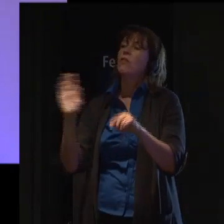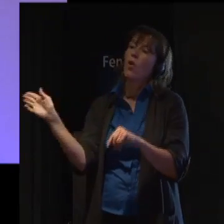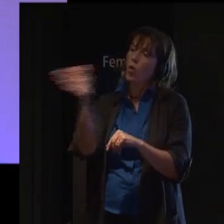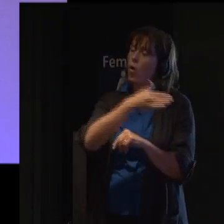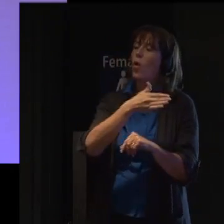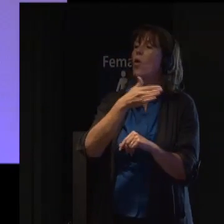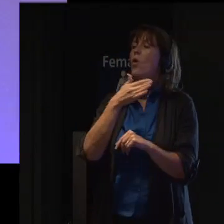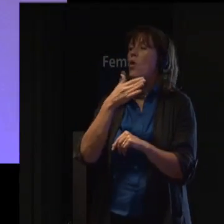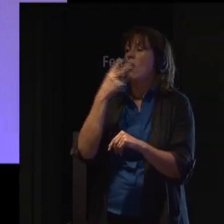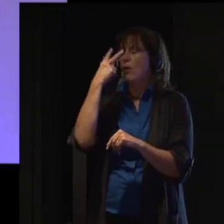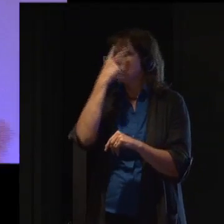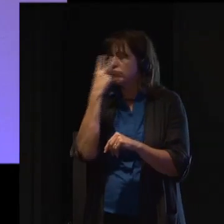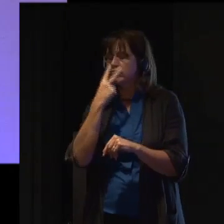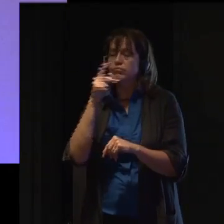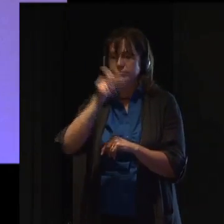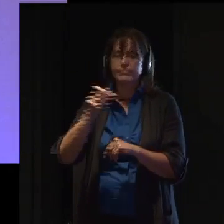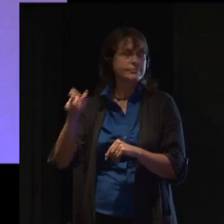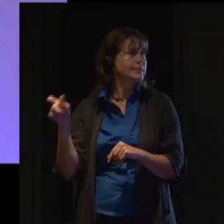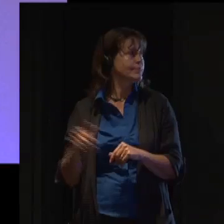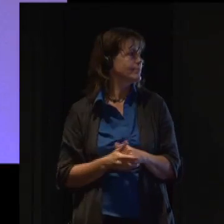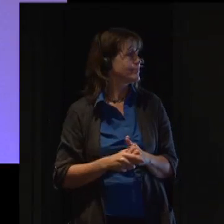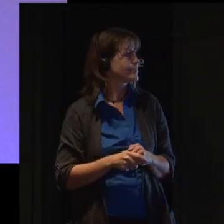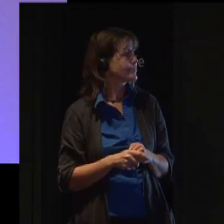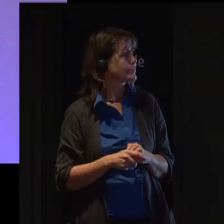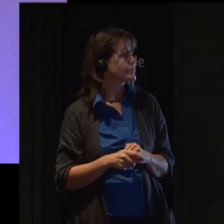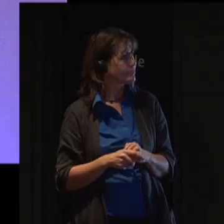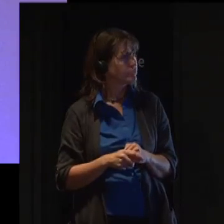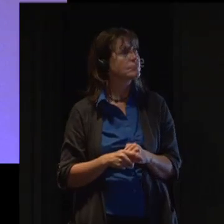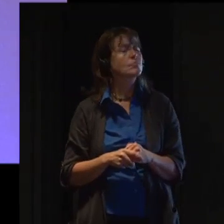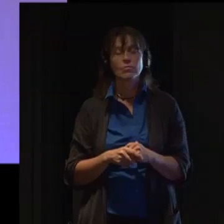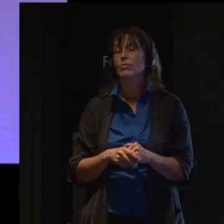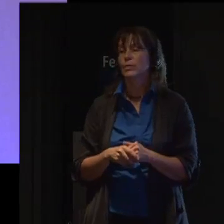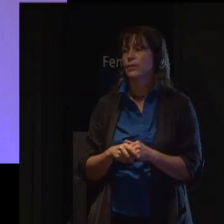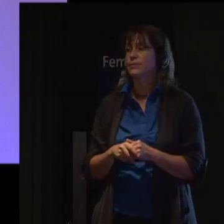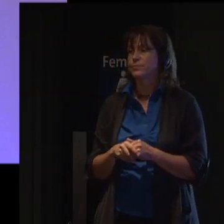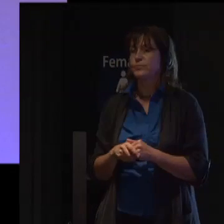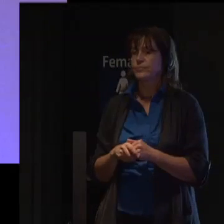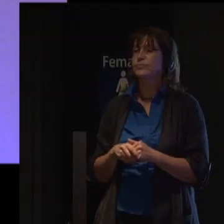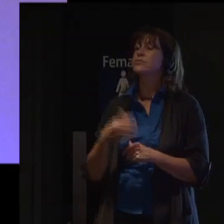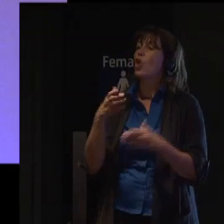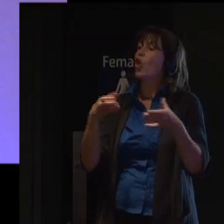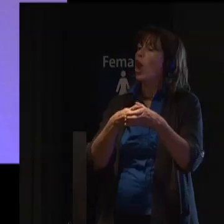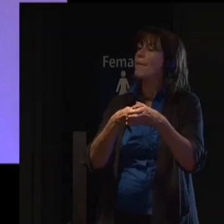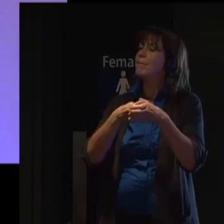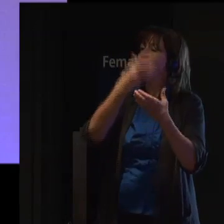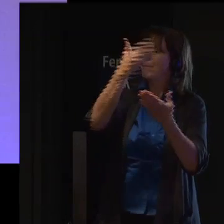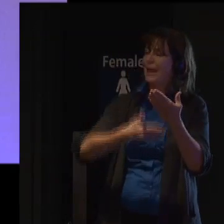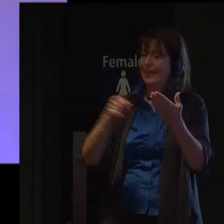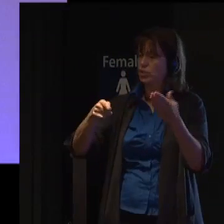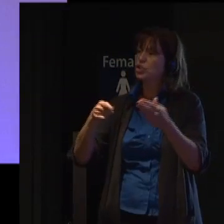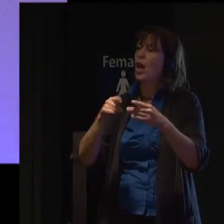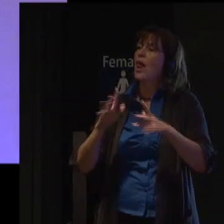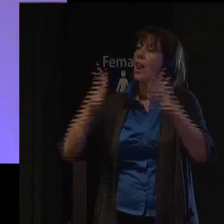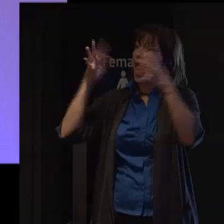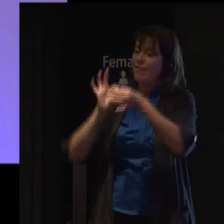and blind people. And of course, I forget, once we make live streams on all club pages for our audio commentary,